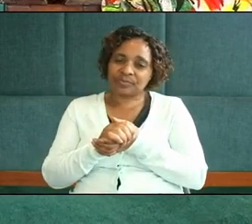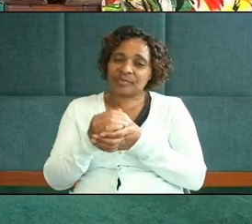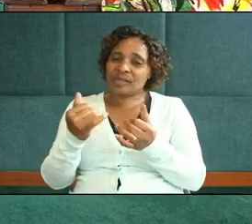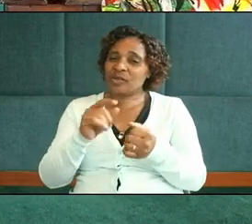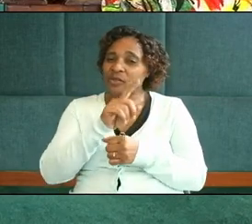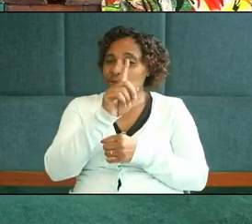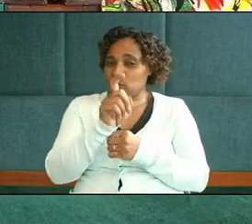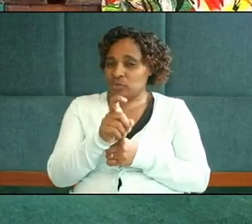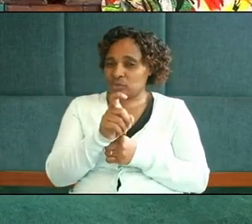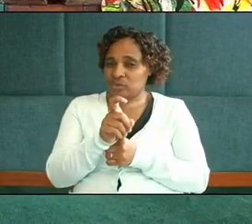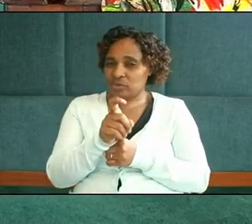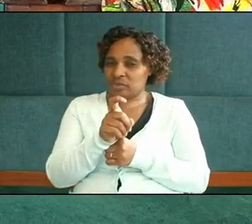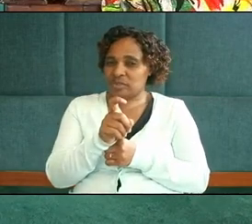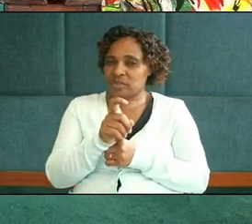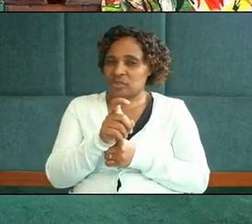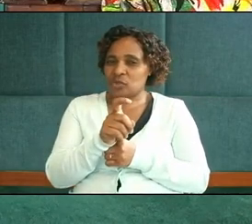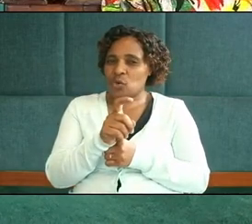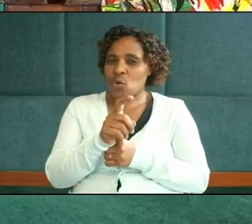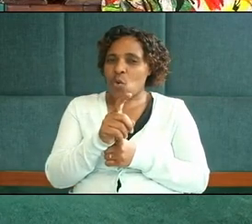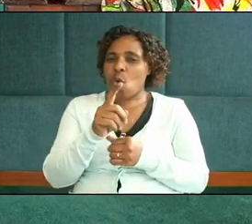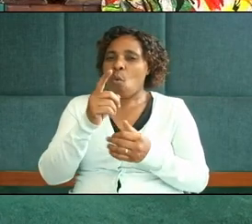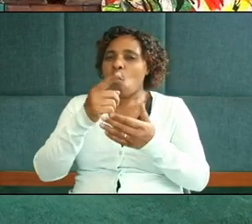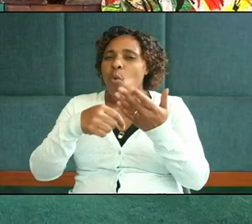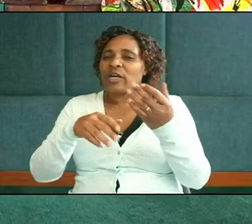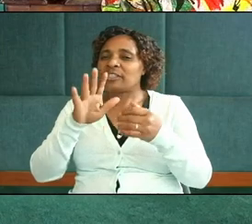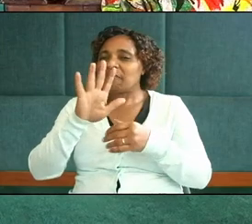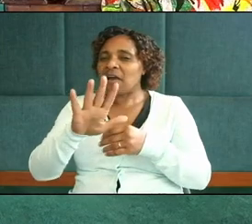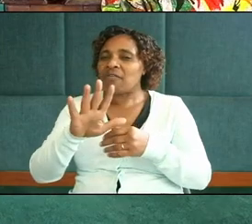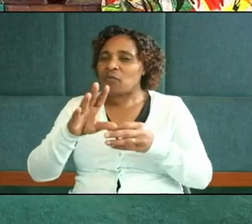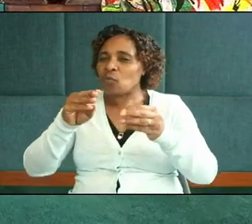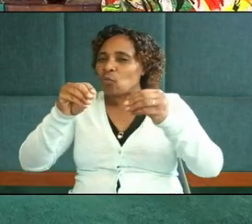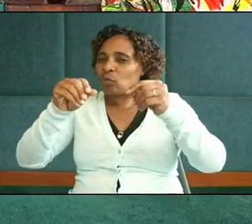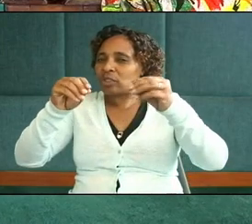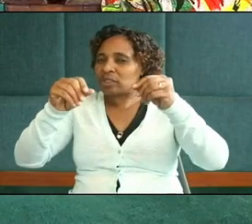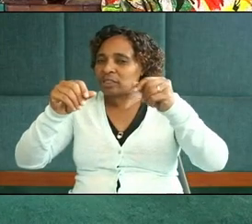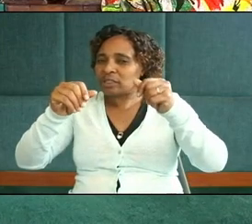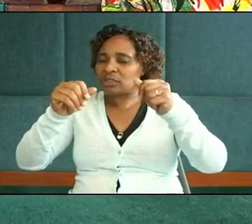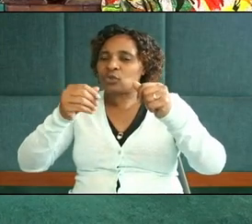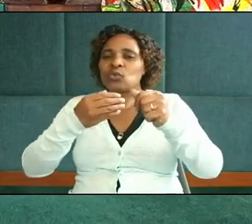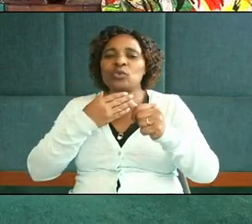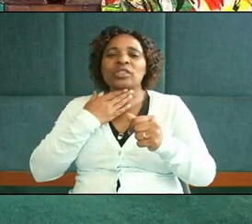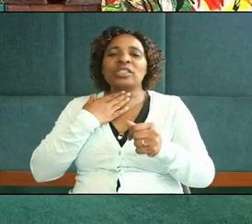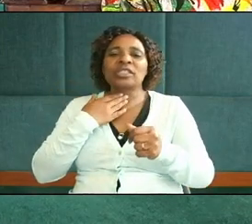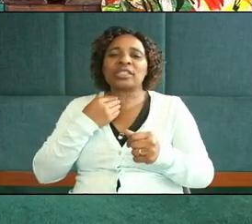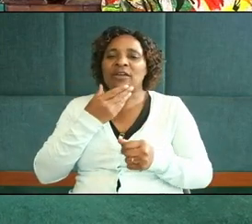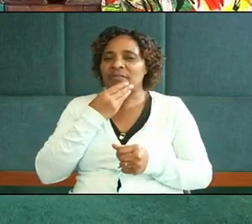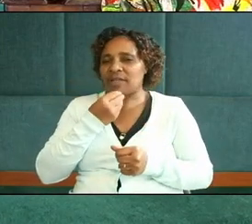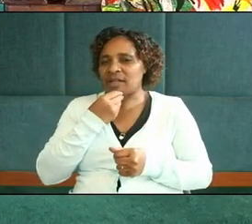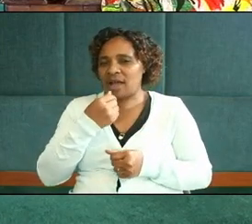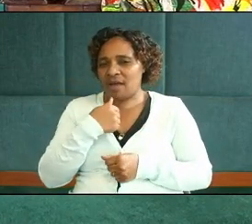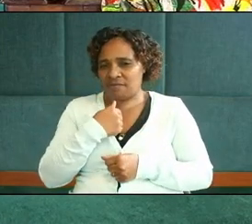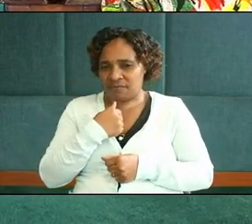was, what 5 qualities would you want to have as a parent? Oh, wow.